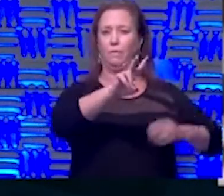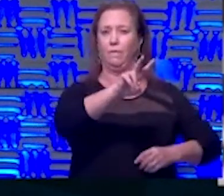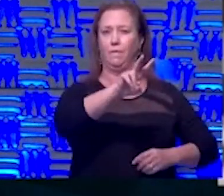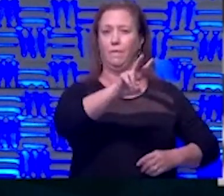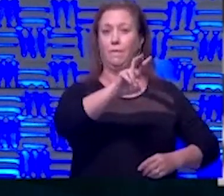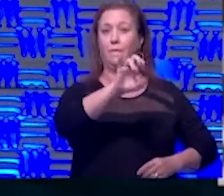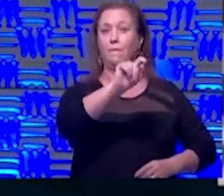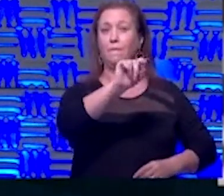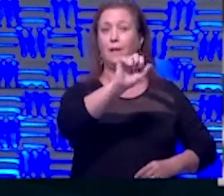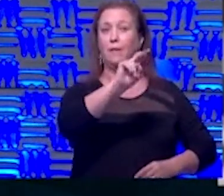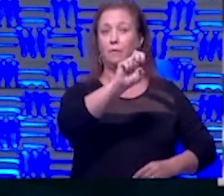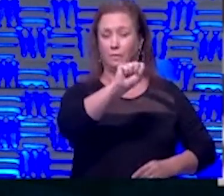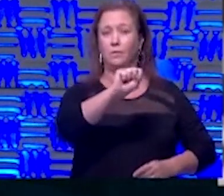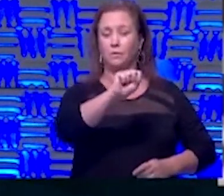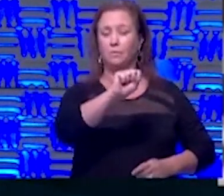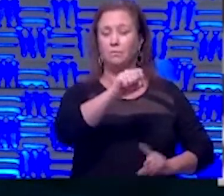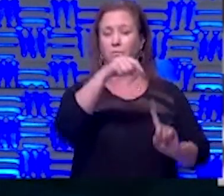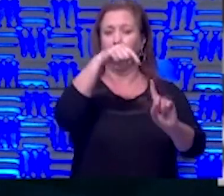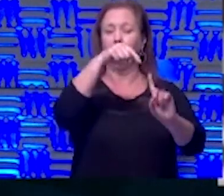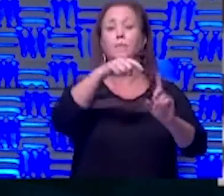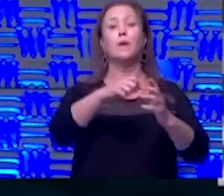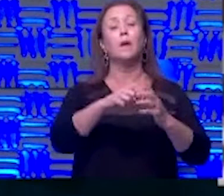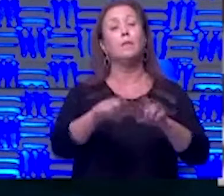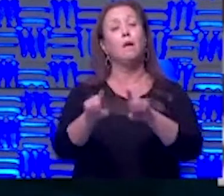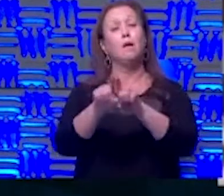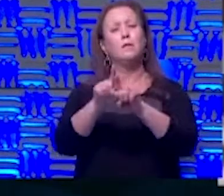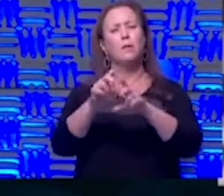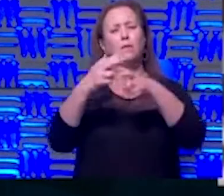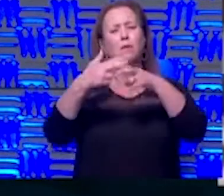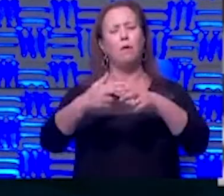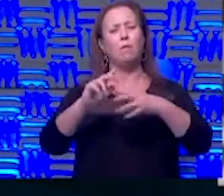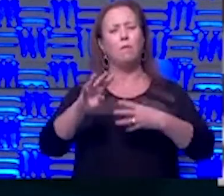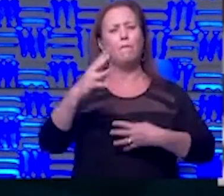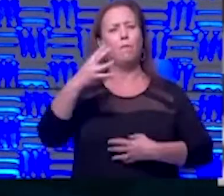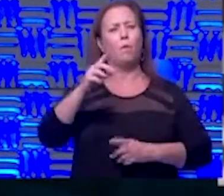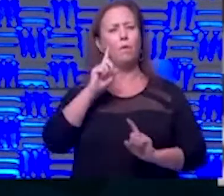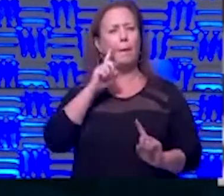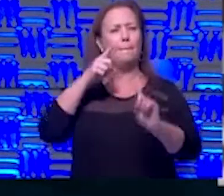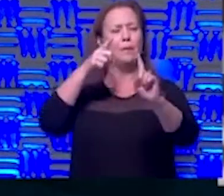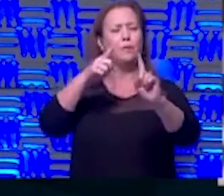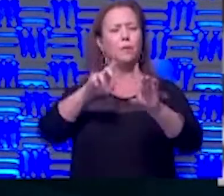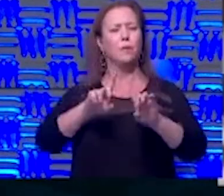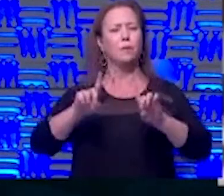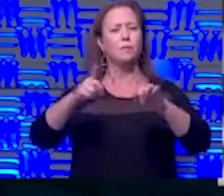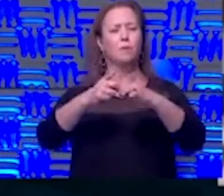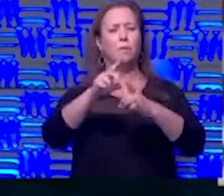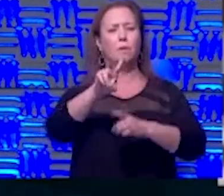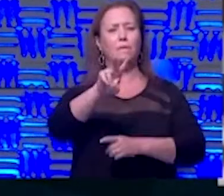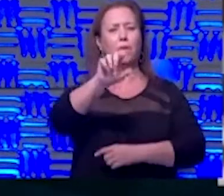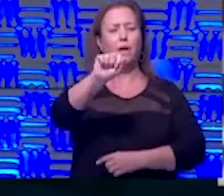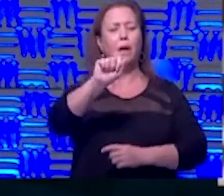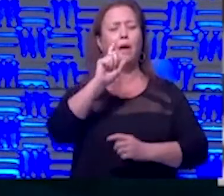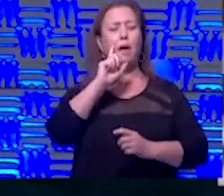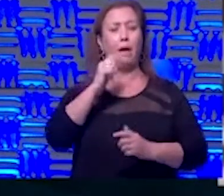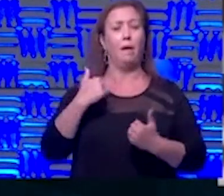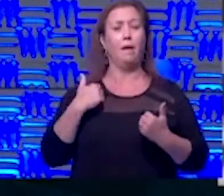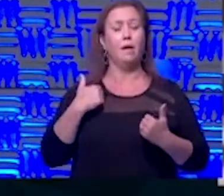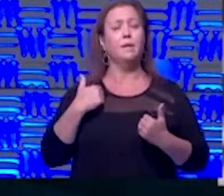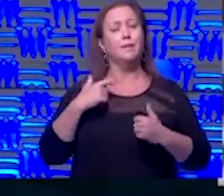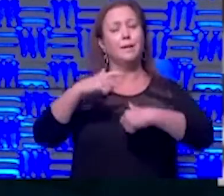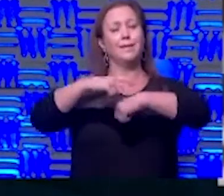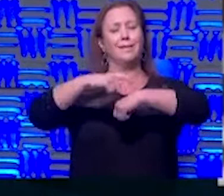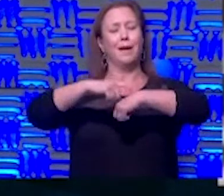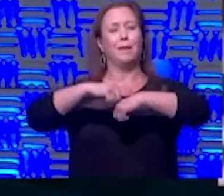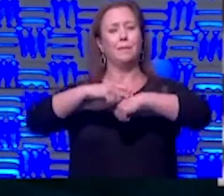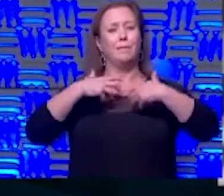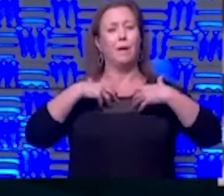particular, but they also have what is called the fourth mission. The Department of Veterans Affairs is charged with, in times of a